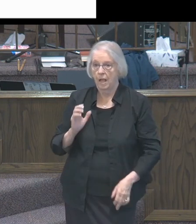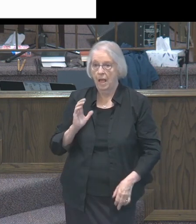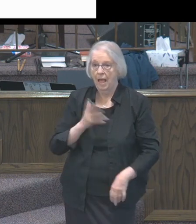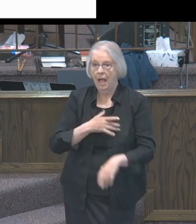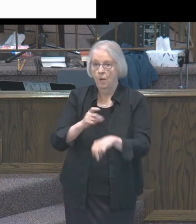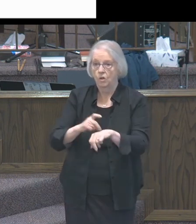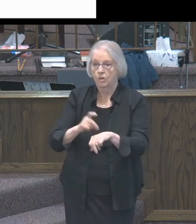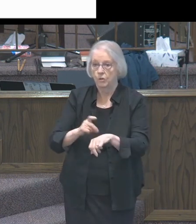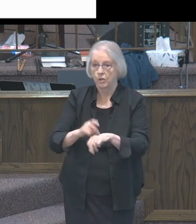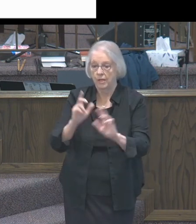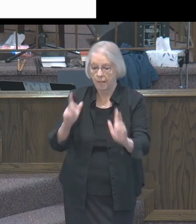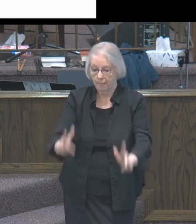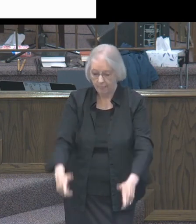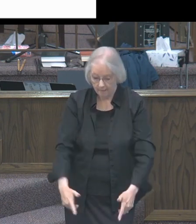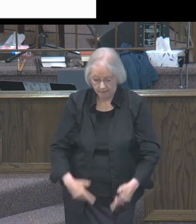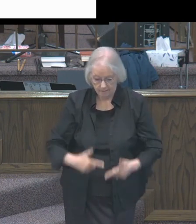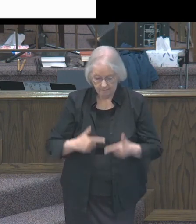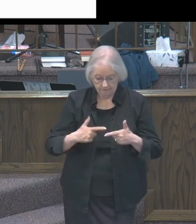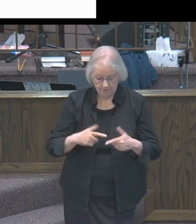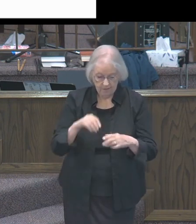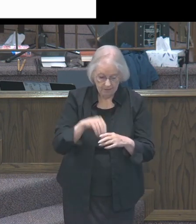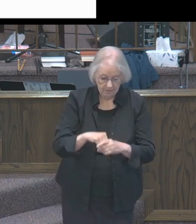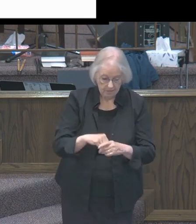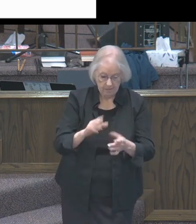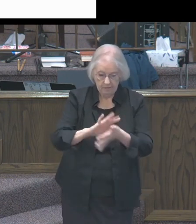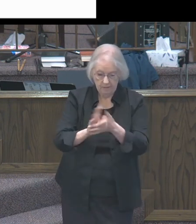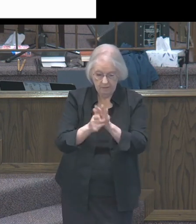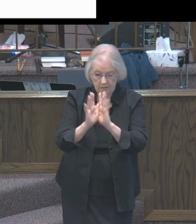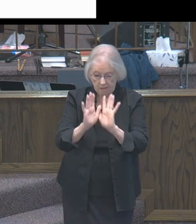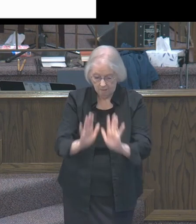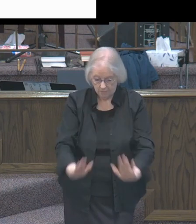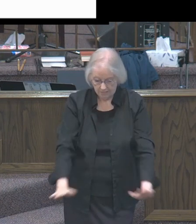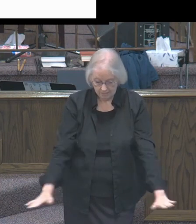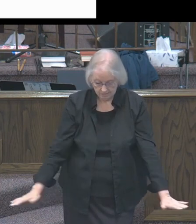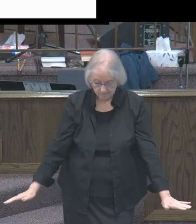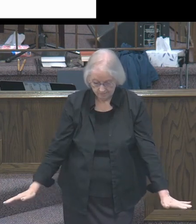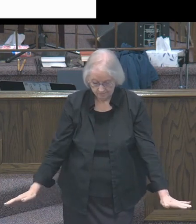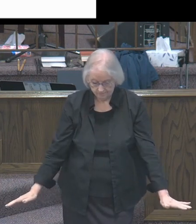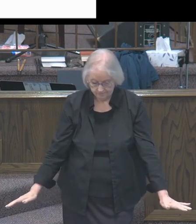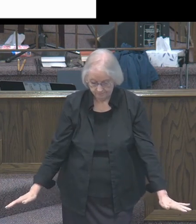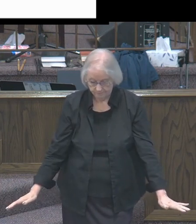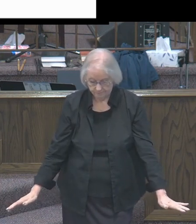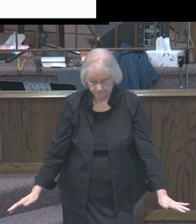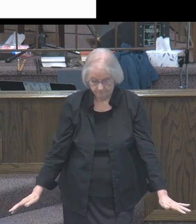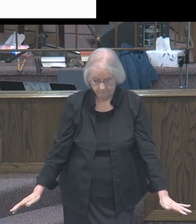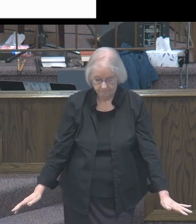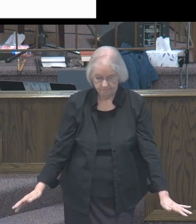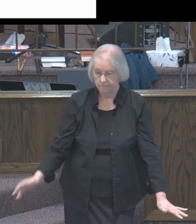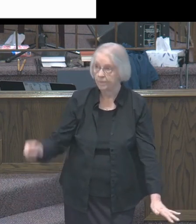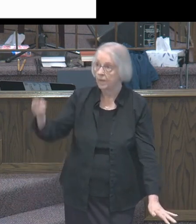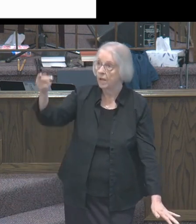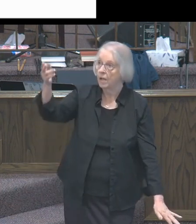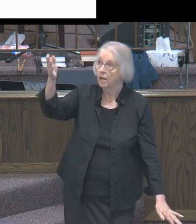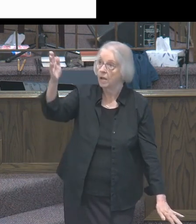All God is asking you to do is your part. I can't change, God, I can't change your